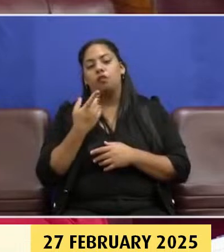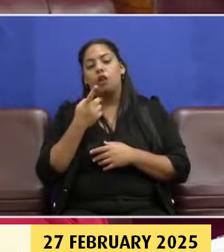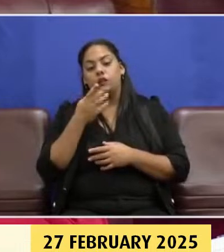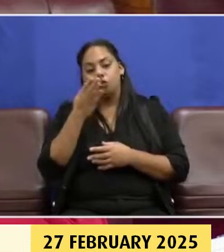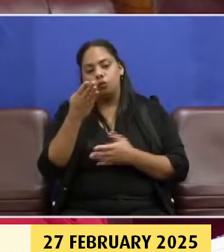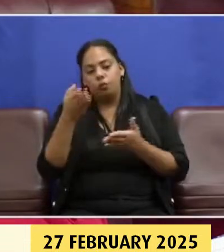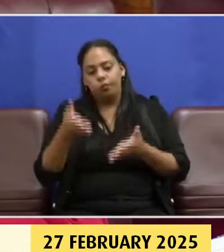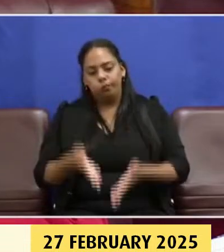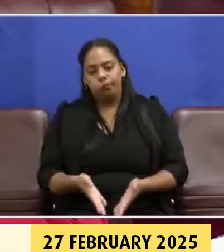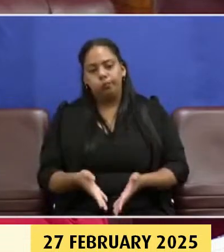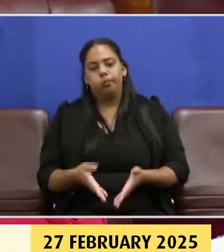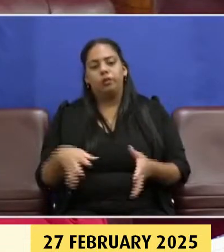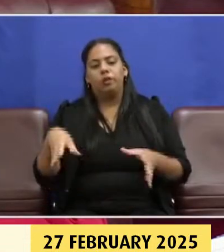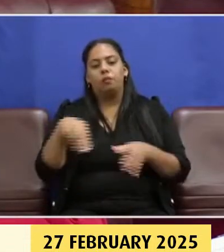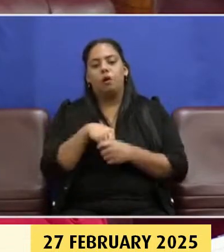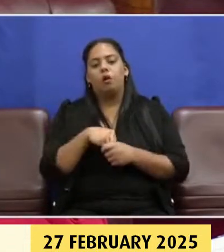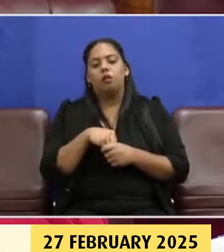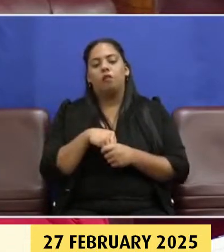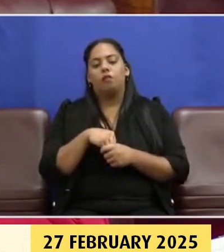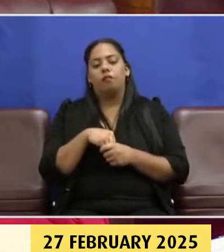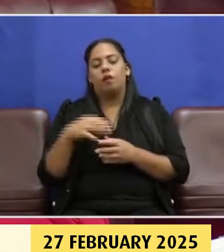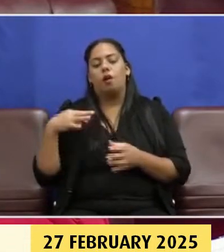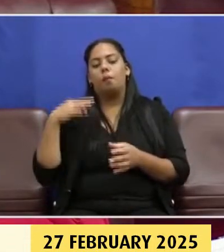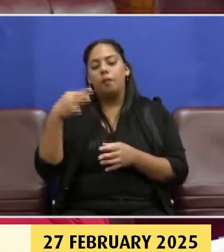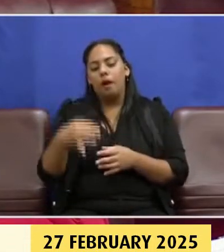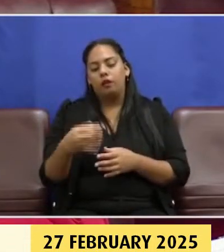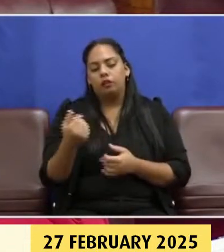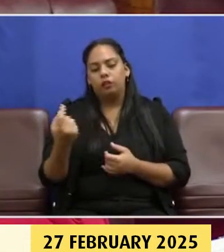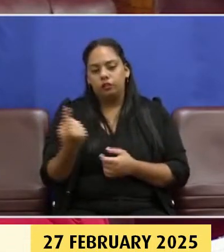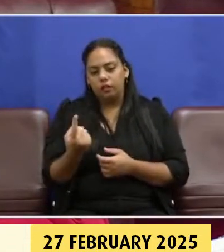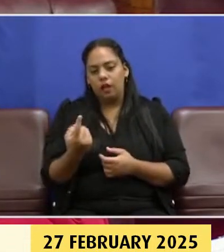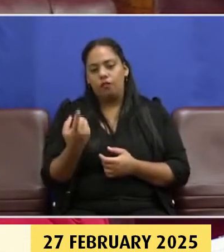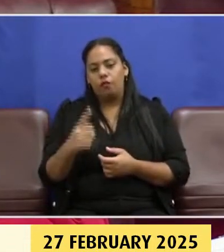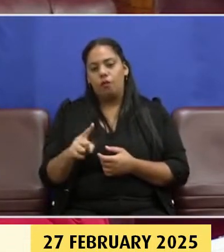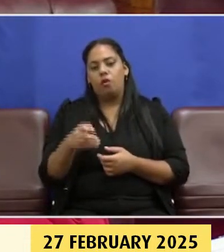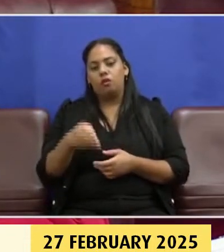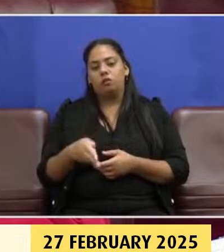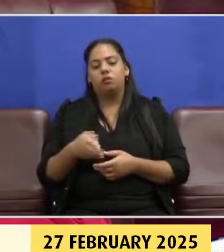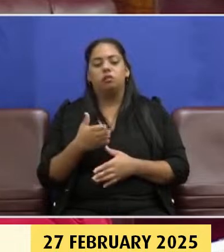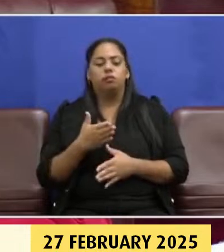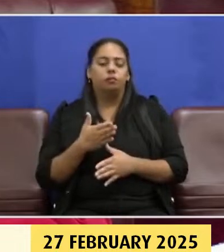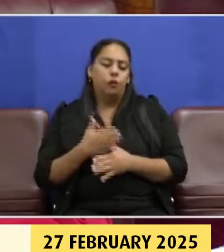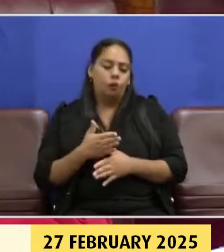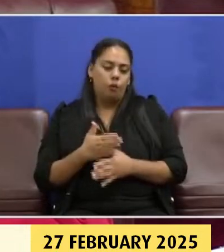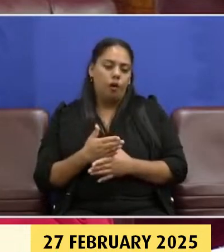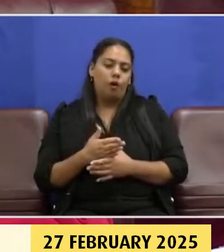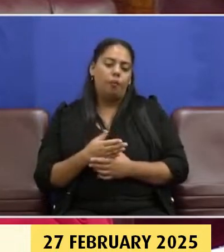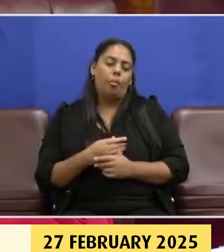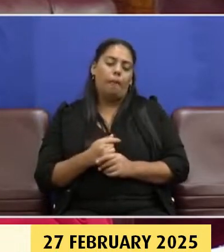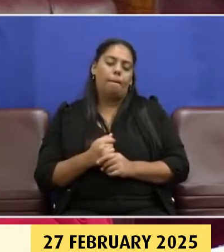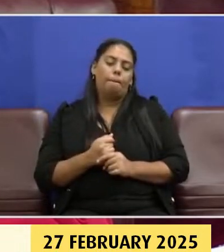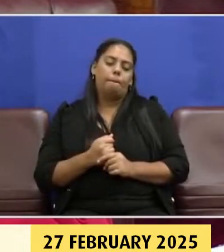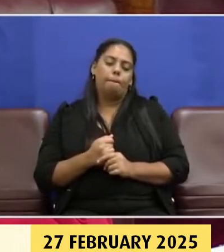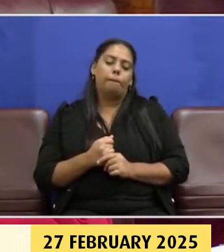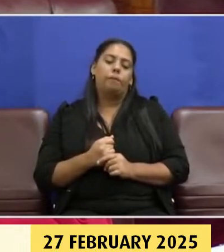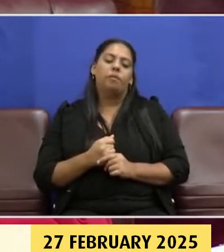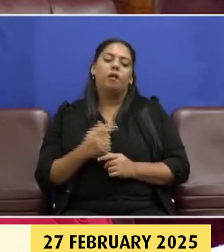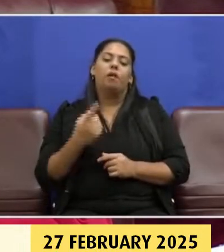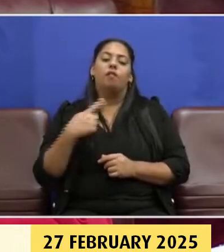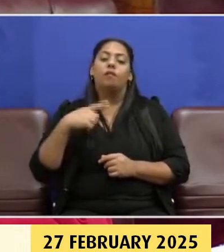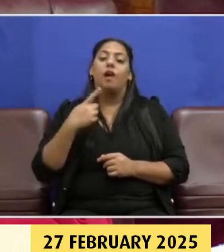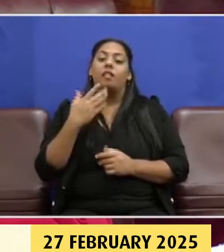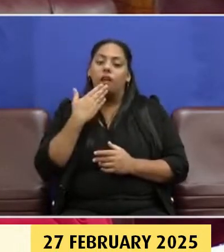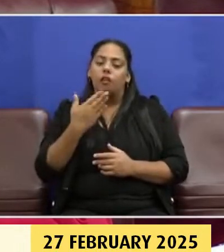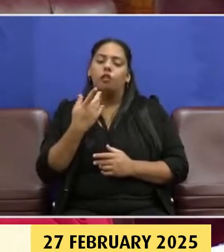very important institution that must serve all youth in South Africa. And I think what